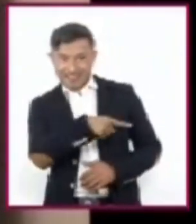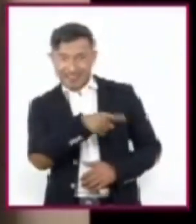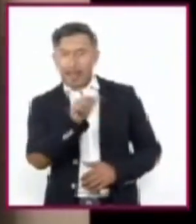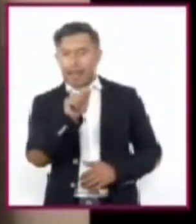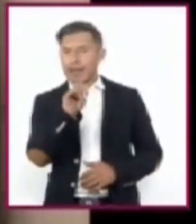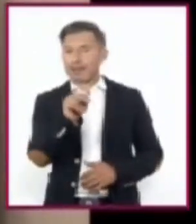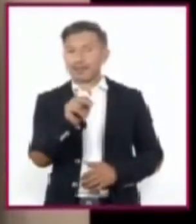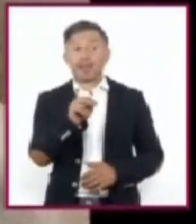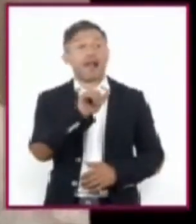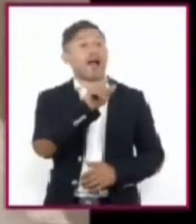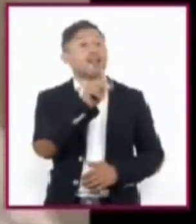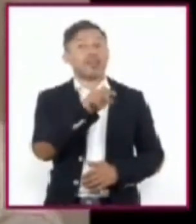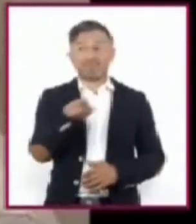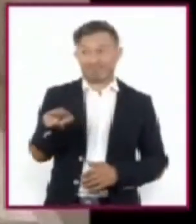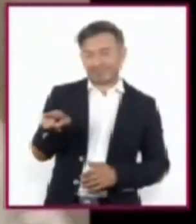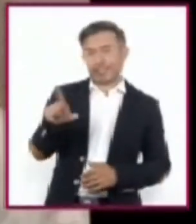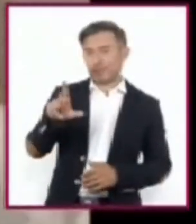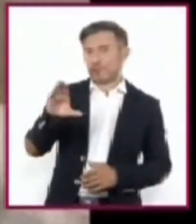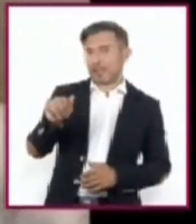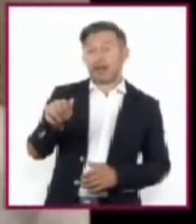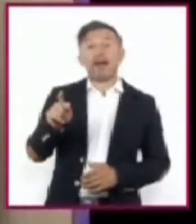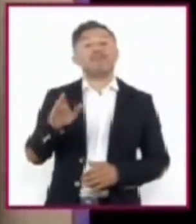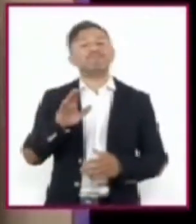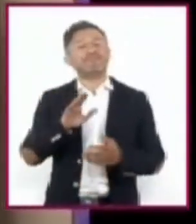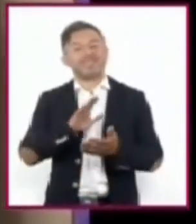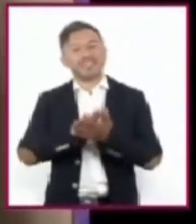Lucia. Nice to meet you, Alan. Hi.